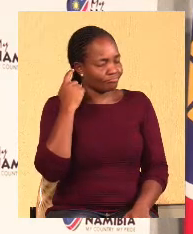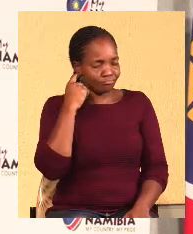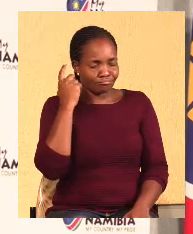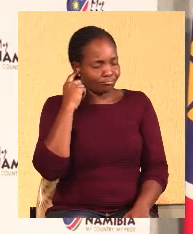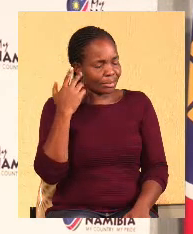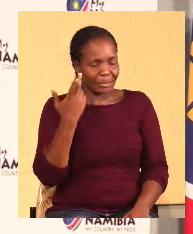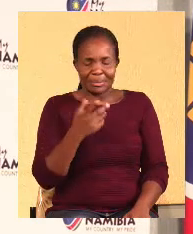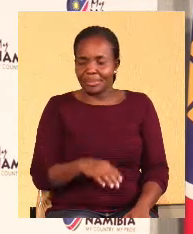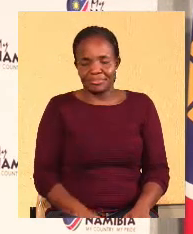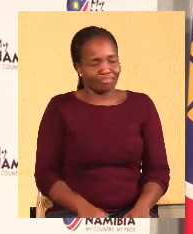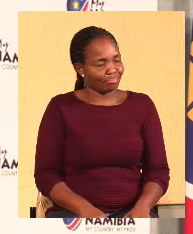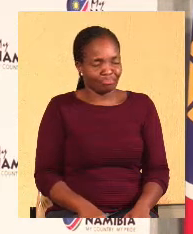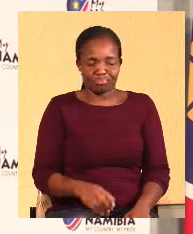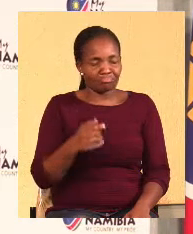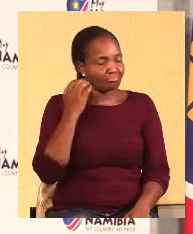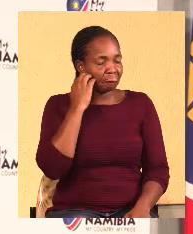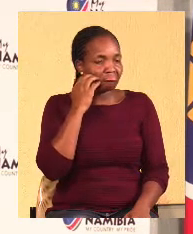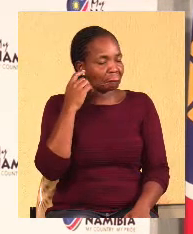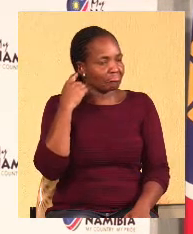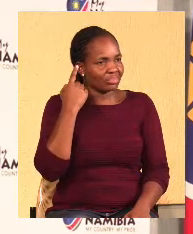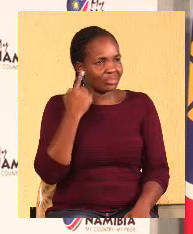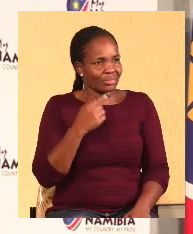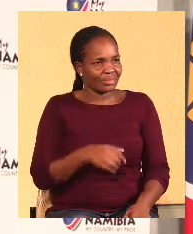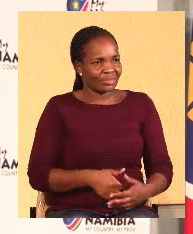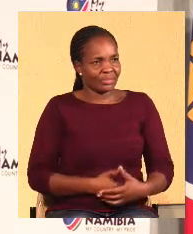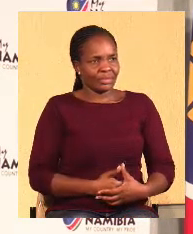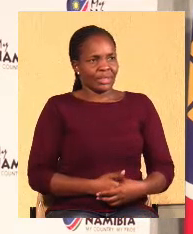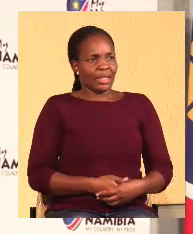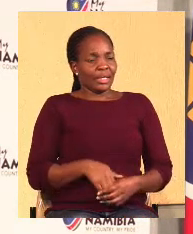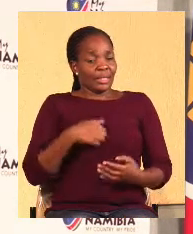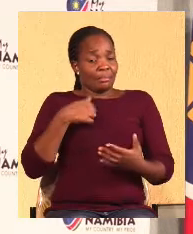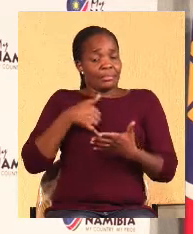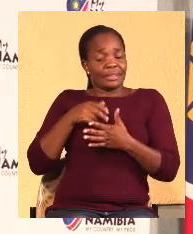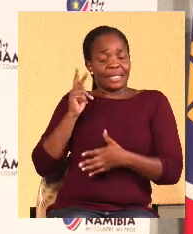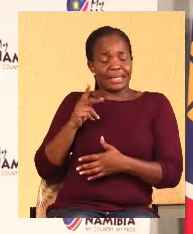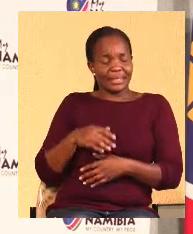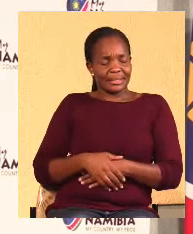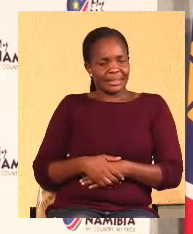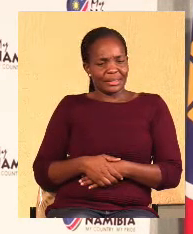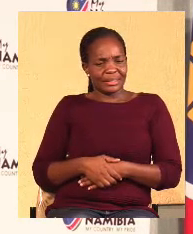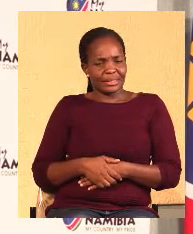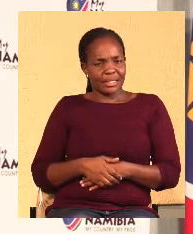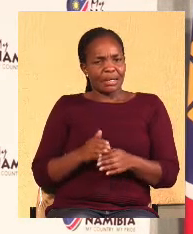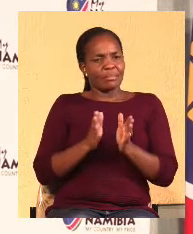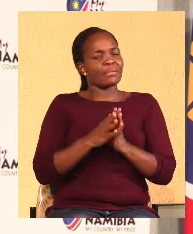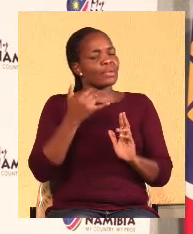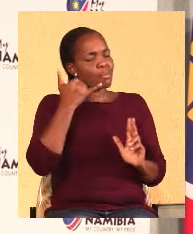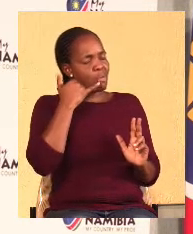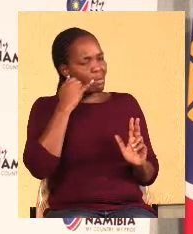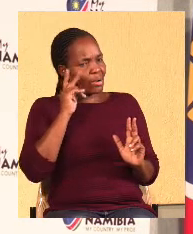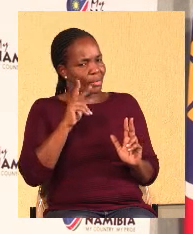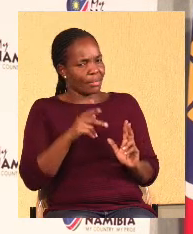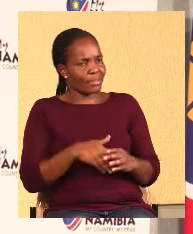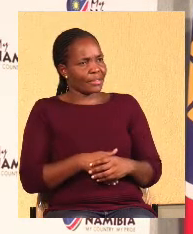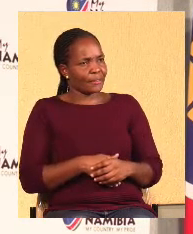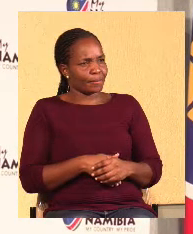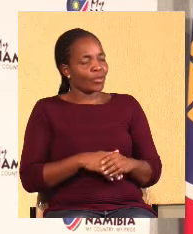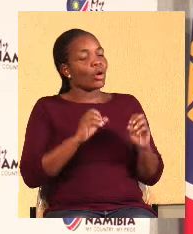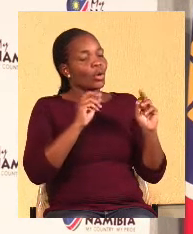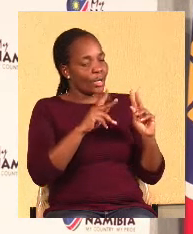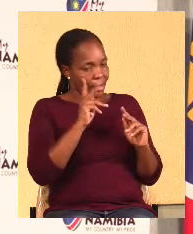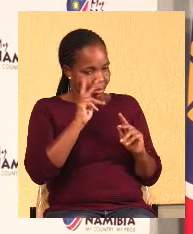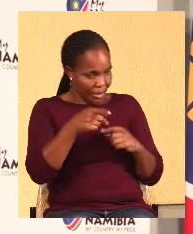It's really very bad. We can't hear you. Okay, I'll try to phone again. Can you kindly call us back? It's your line. I will